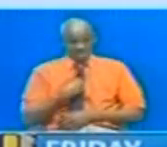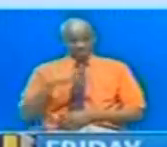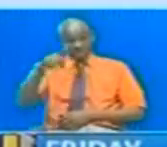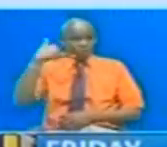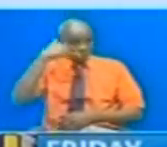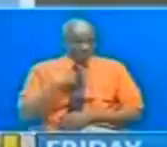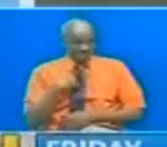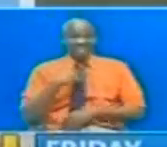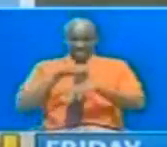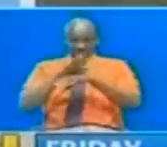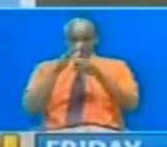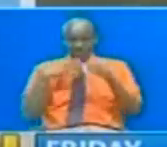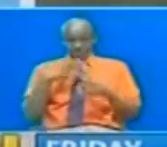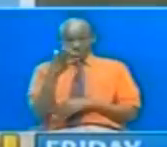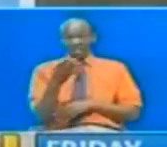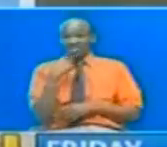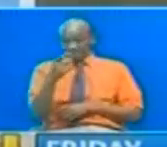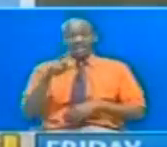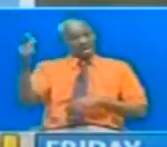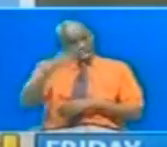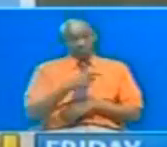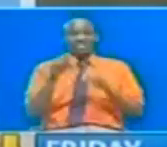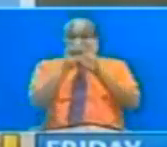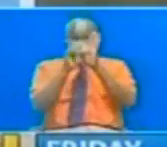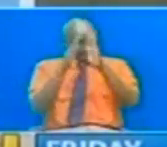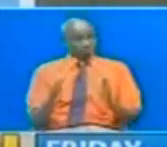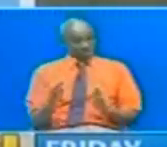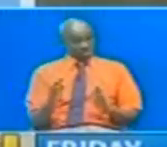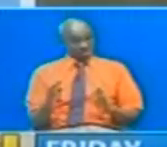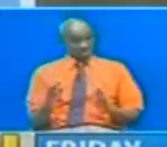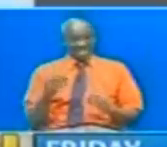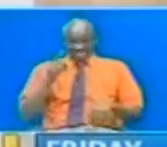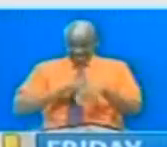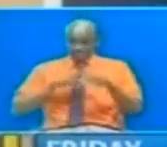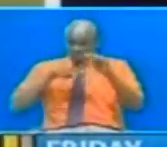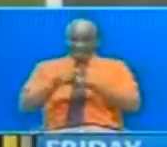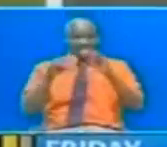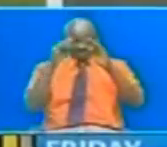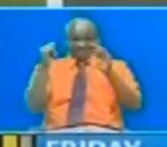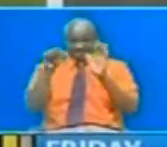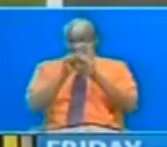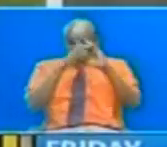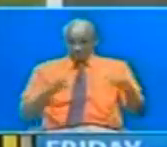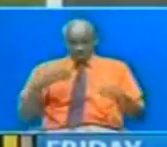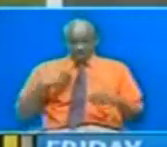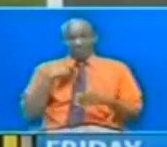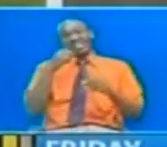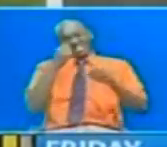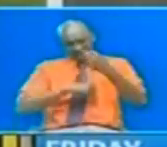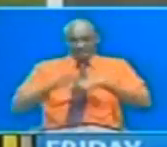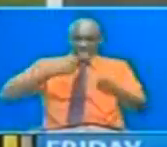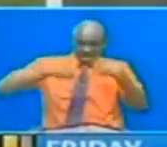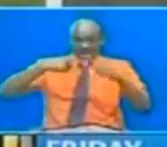Uh-huh. Akatumana. Mhm. Tuende huko State House. Mhm. Sasa venye tulienda State House tukamperformia.